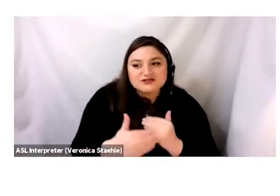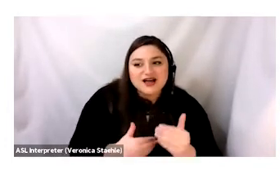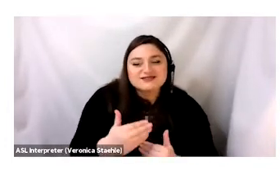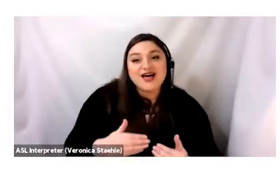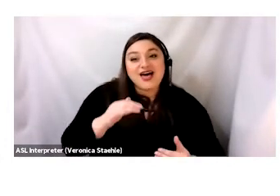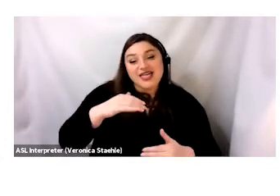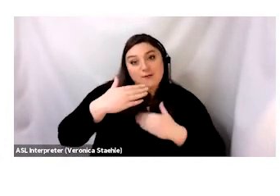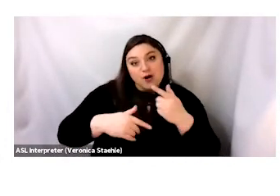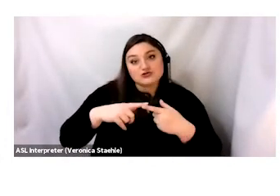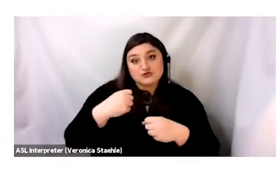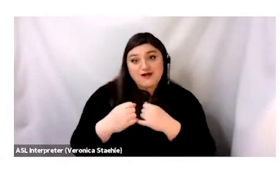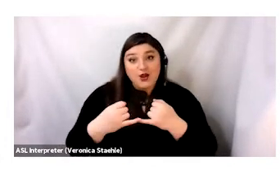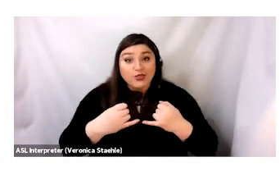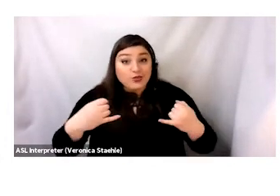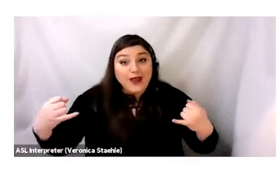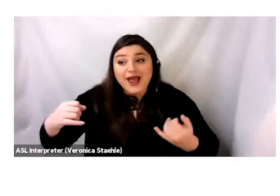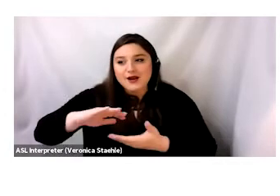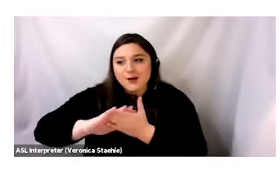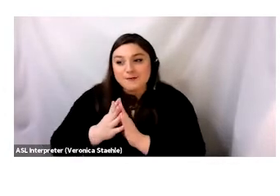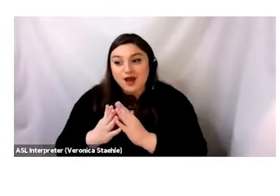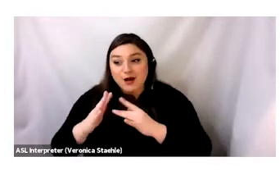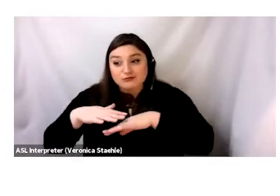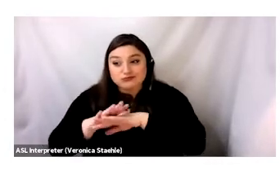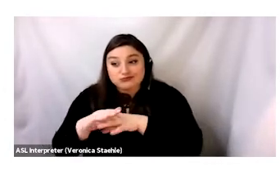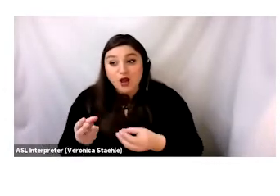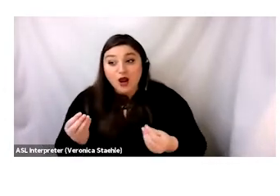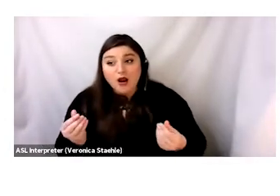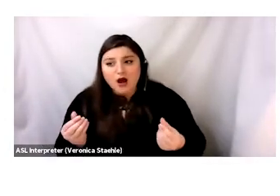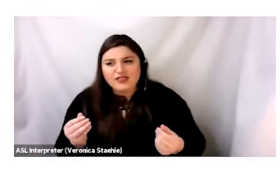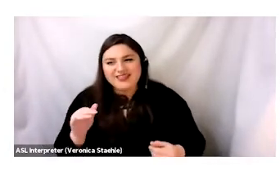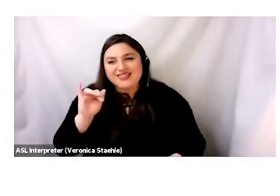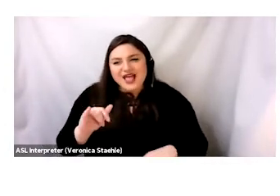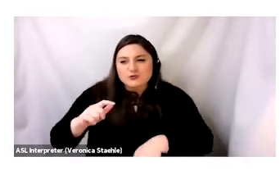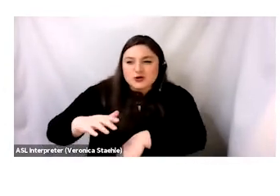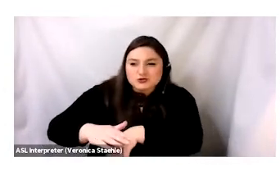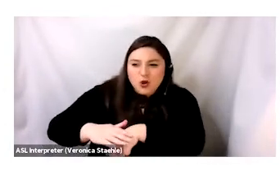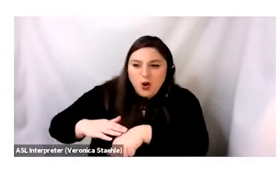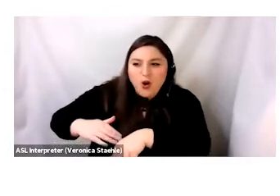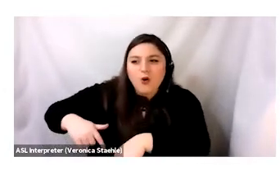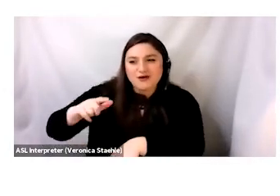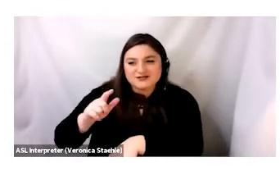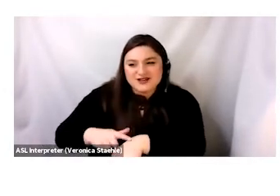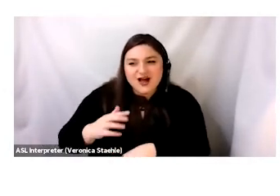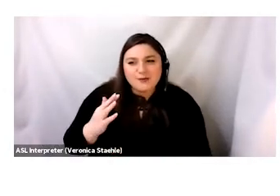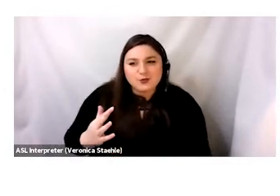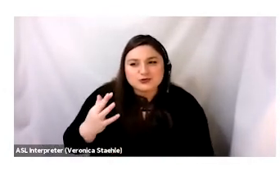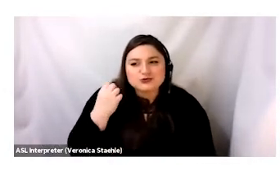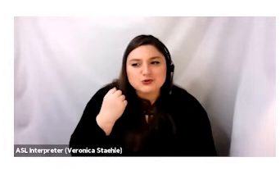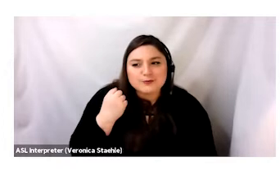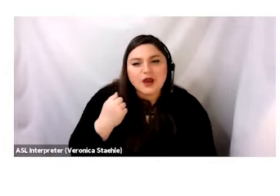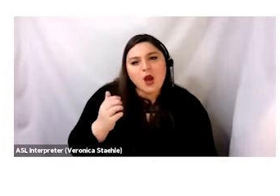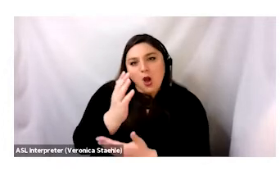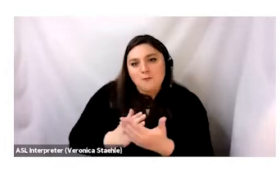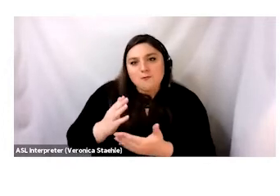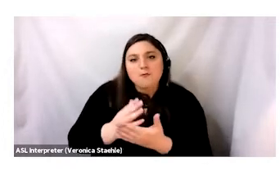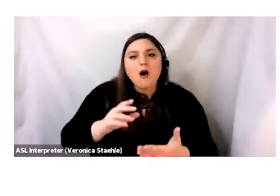were slow practices that took time and skill. This was a very slow cultural experience and was part of daily life.